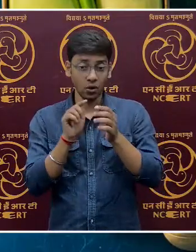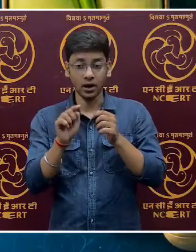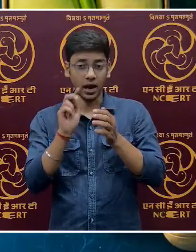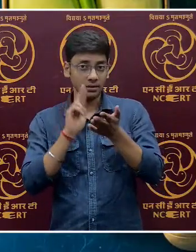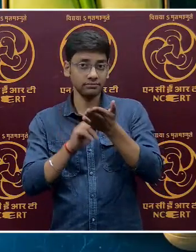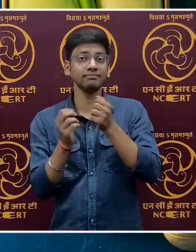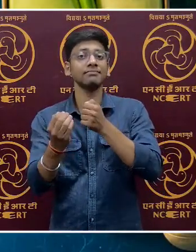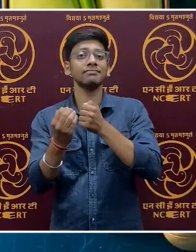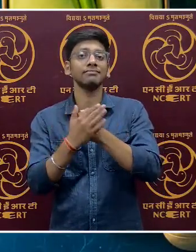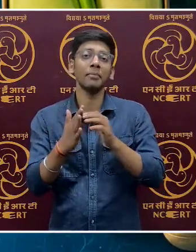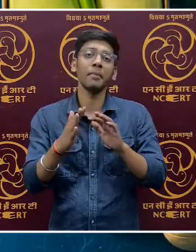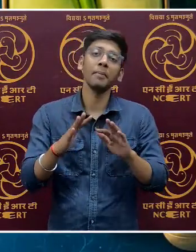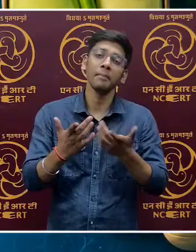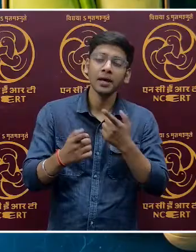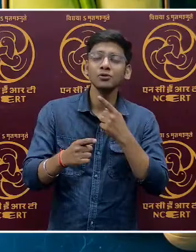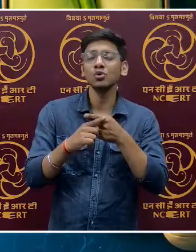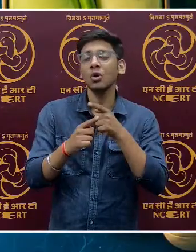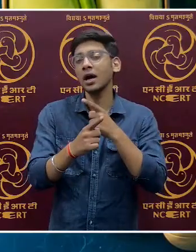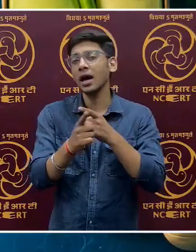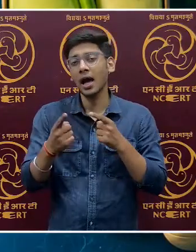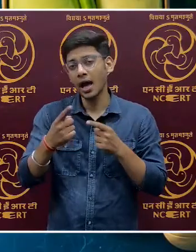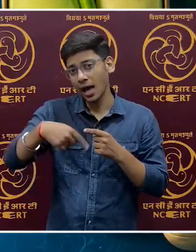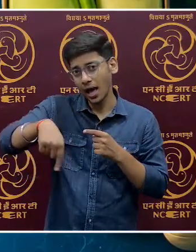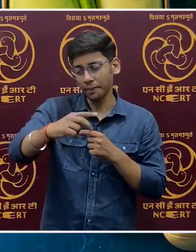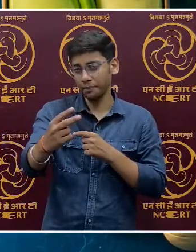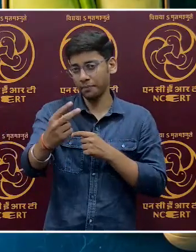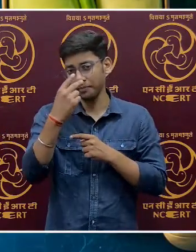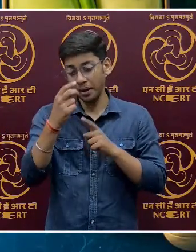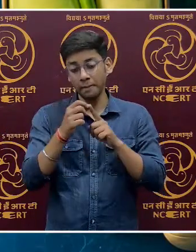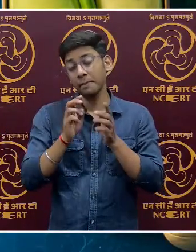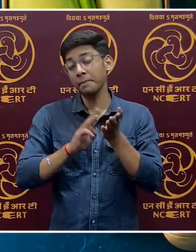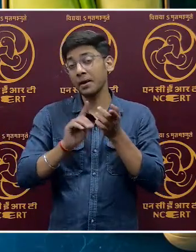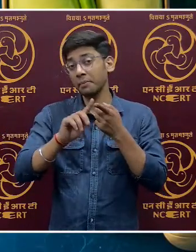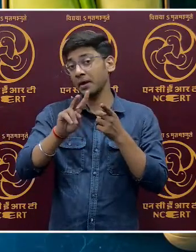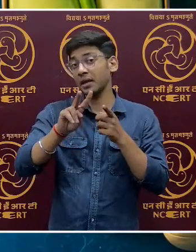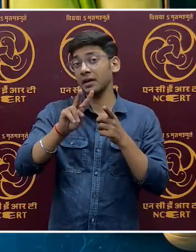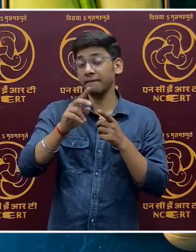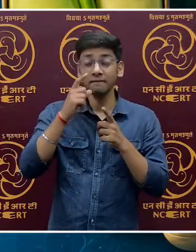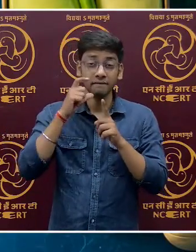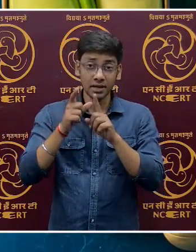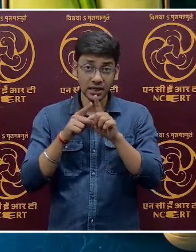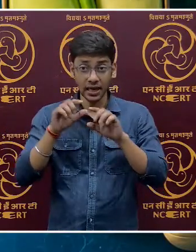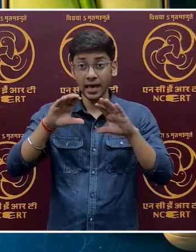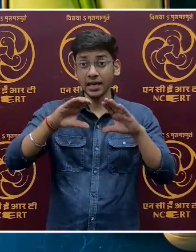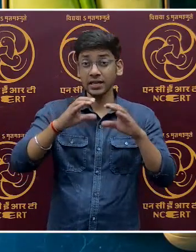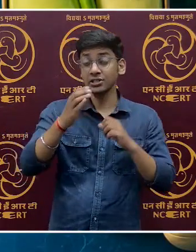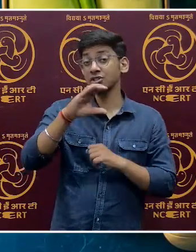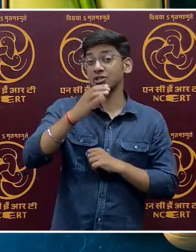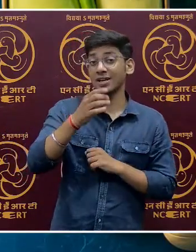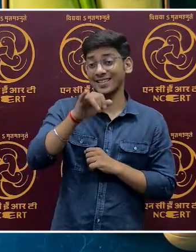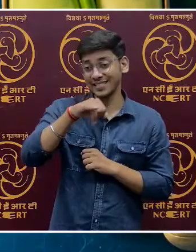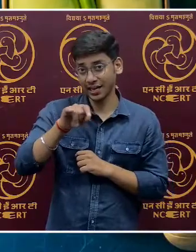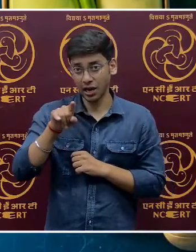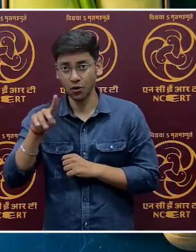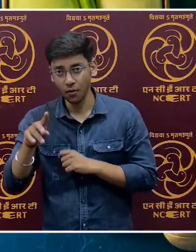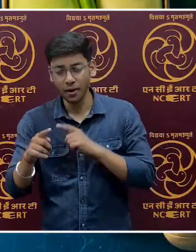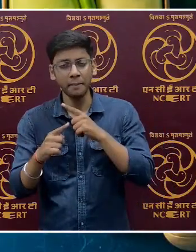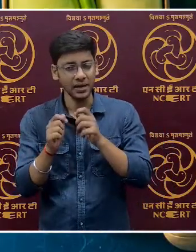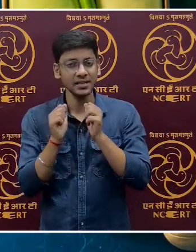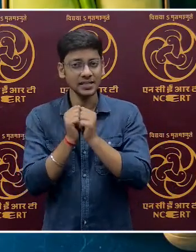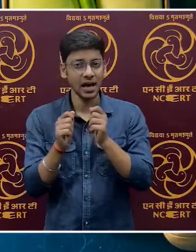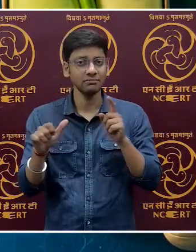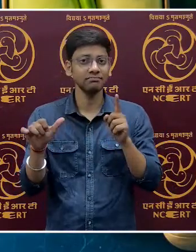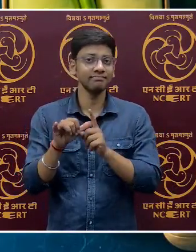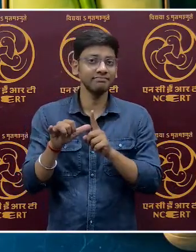diksha.training@ciet.nic.in. Apart from this, you're watching us on PM eVidya channel number 6 to channel number 12, and also on our